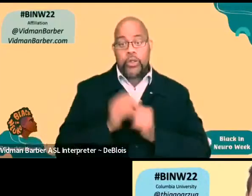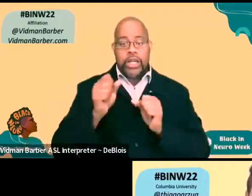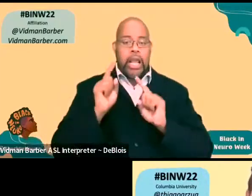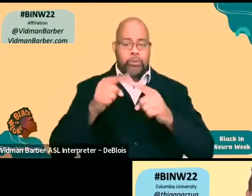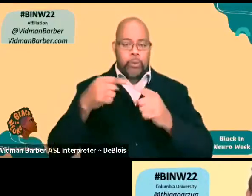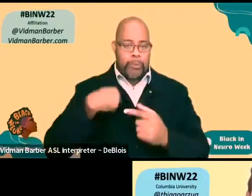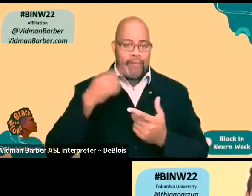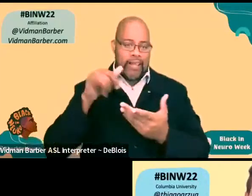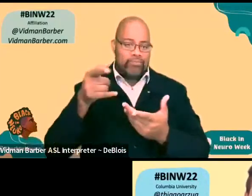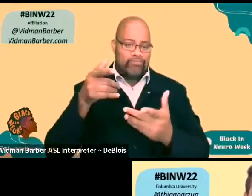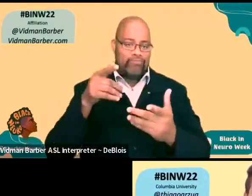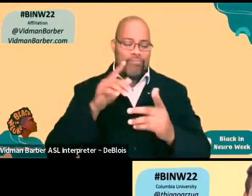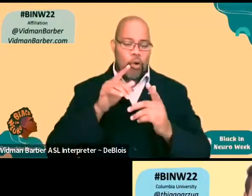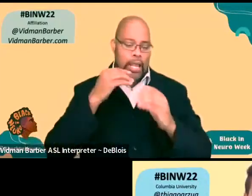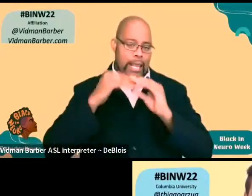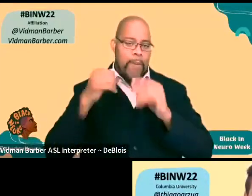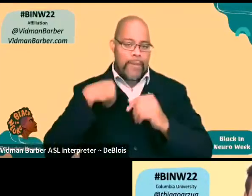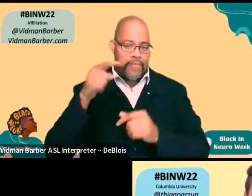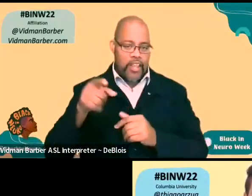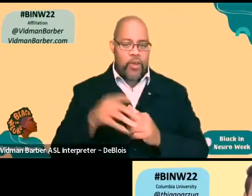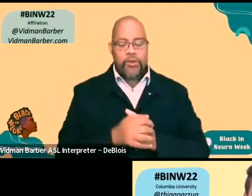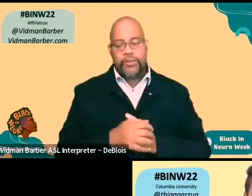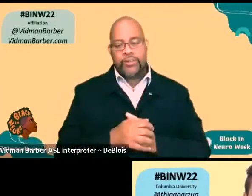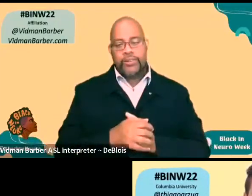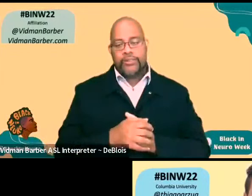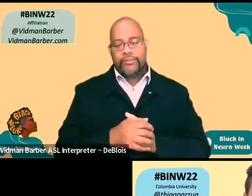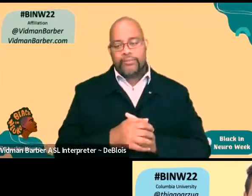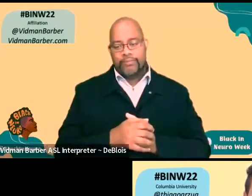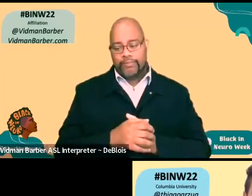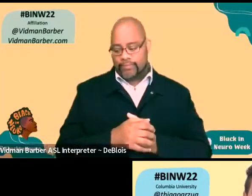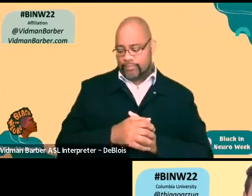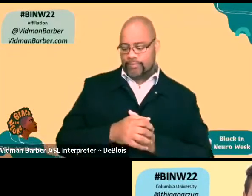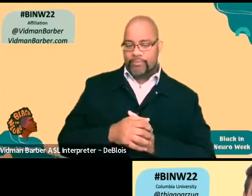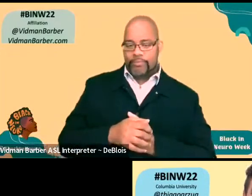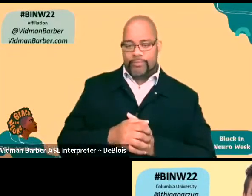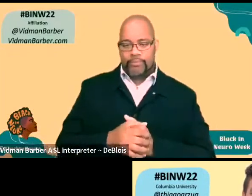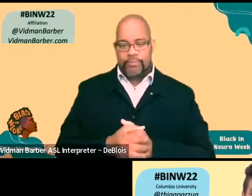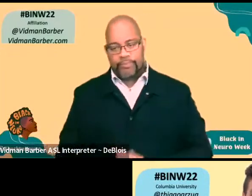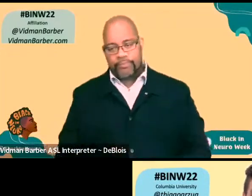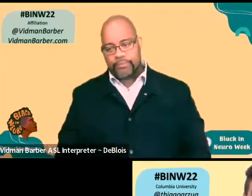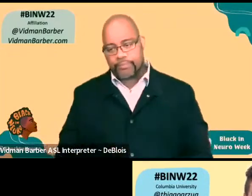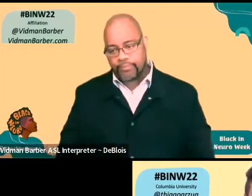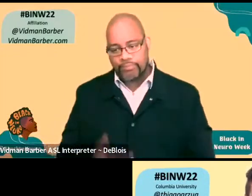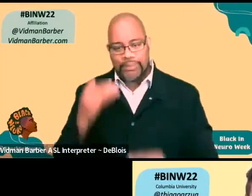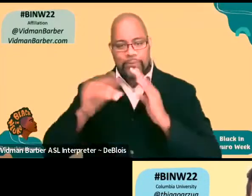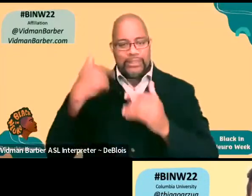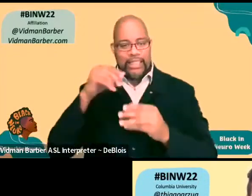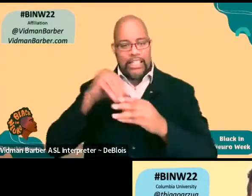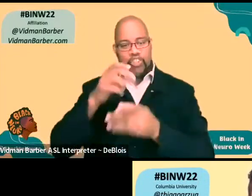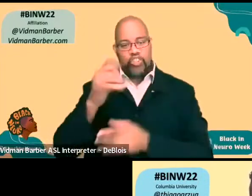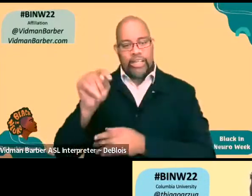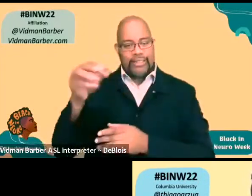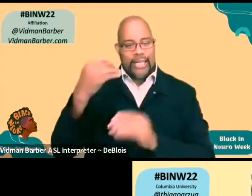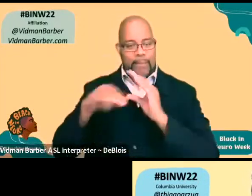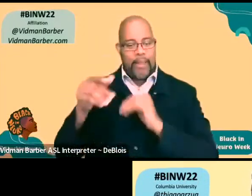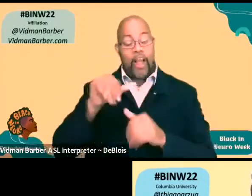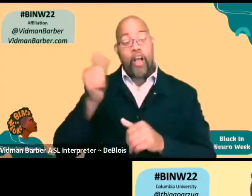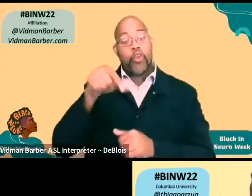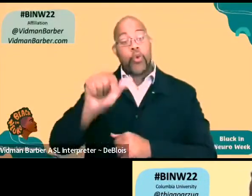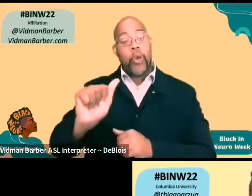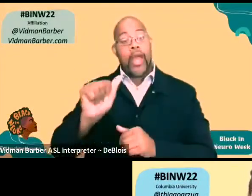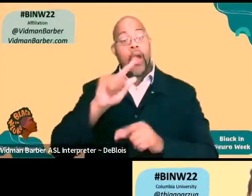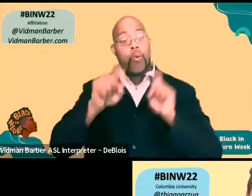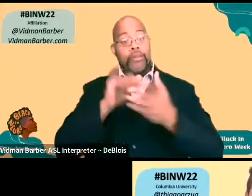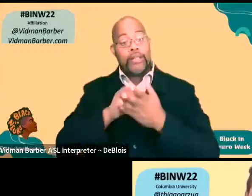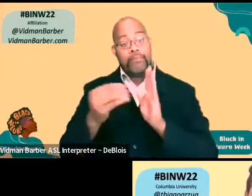to me there or email me. And shoot, here's my email. There you go. Okay. And then the other Q&A question that was